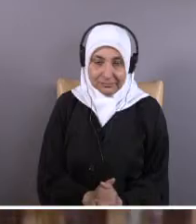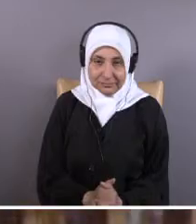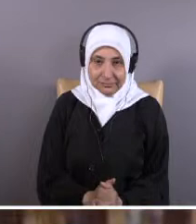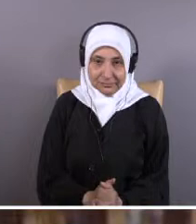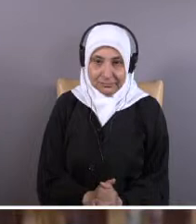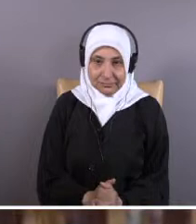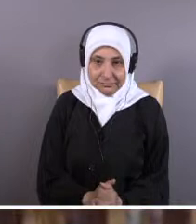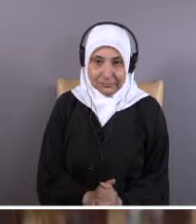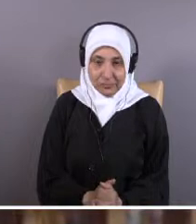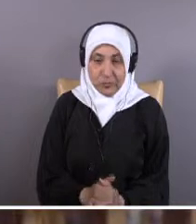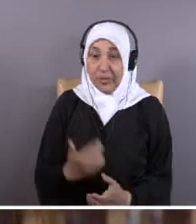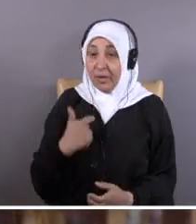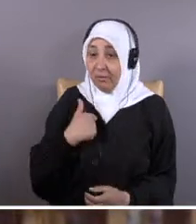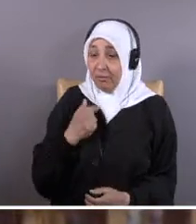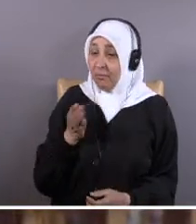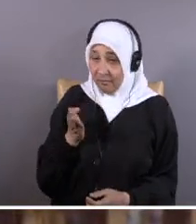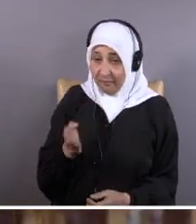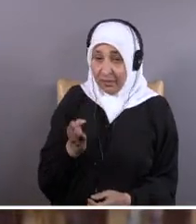6 boys,